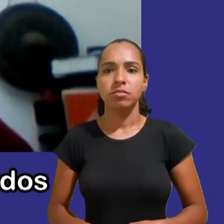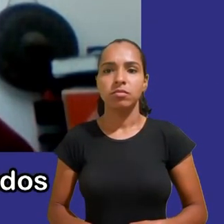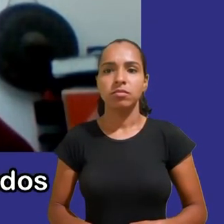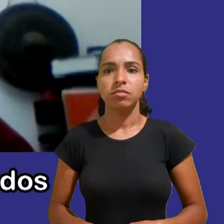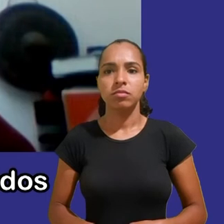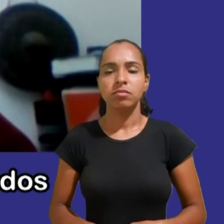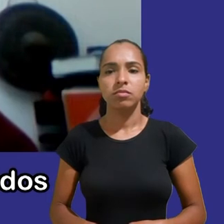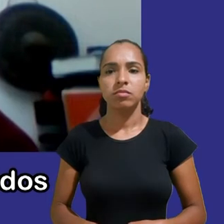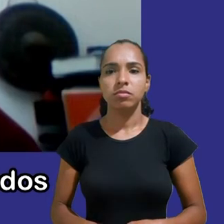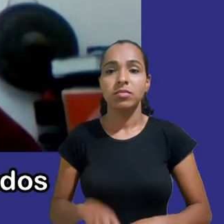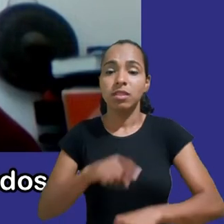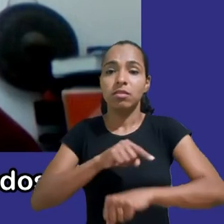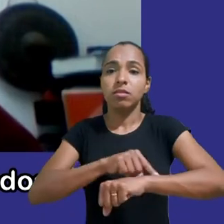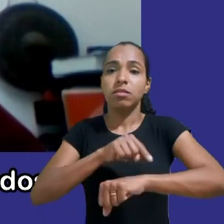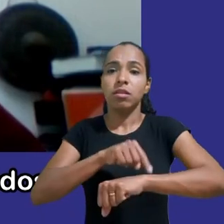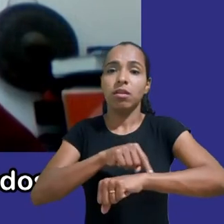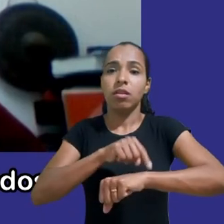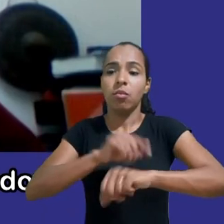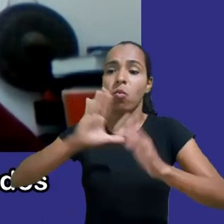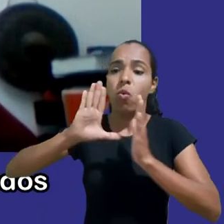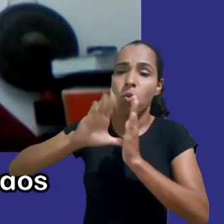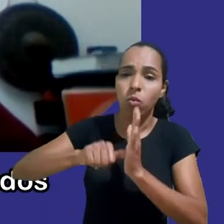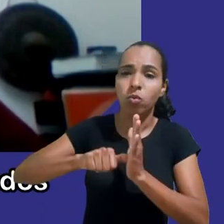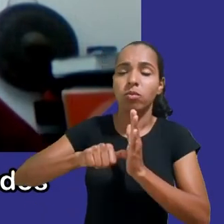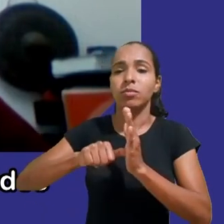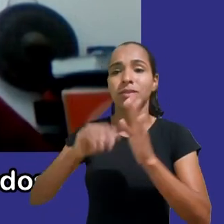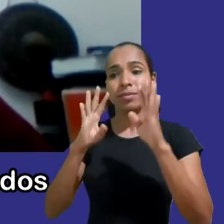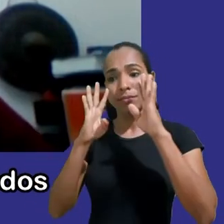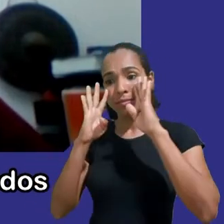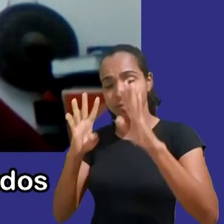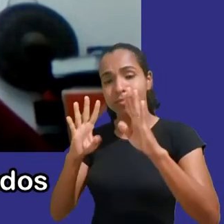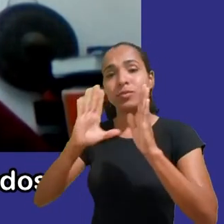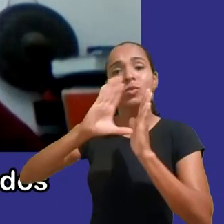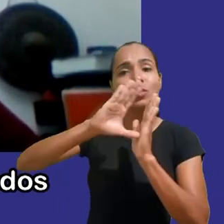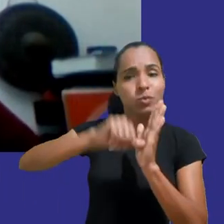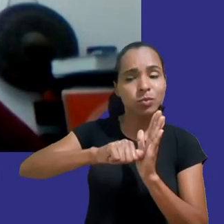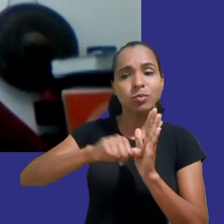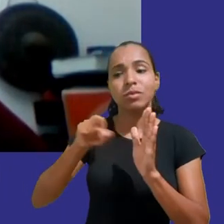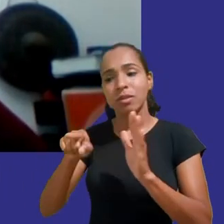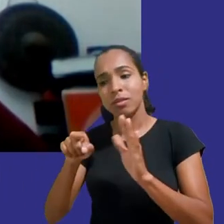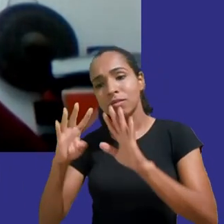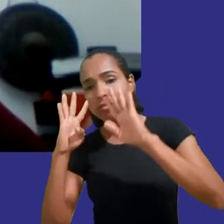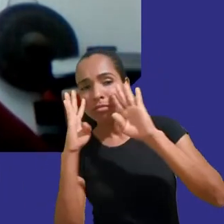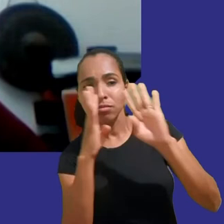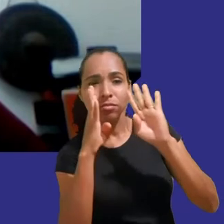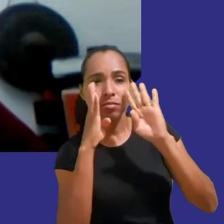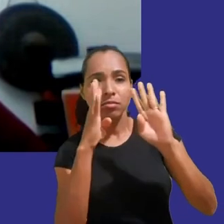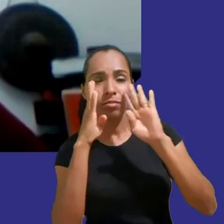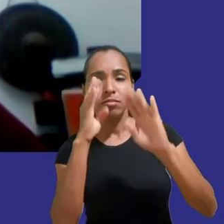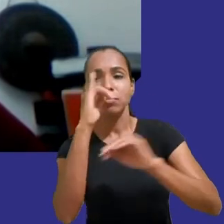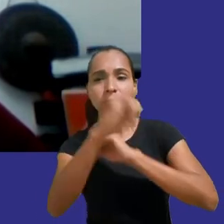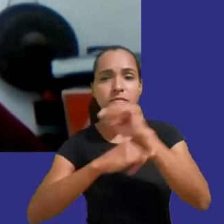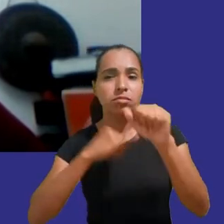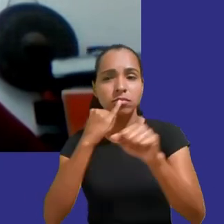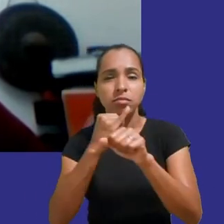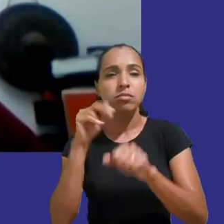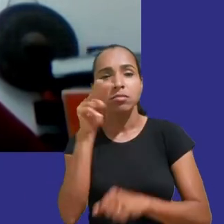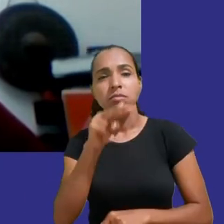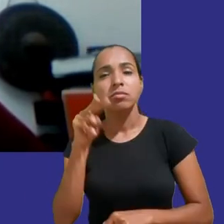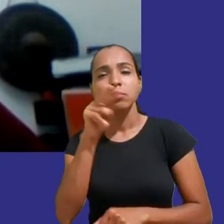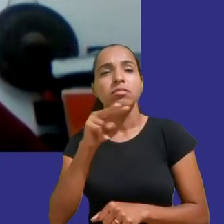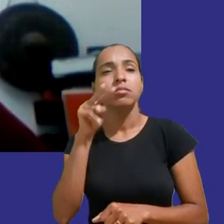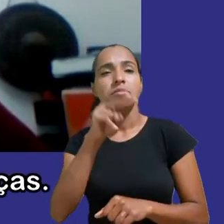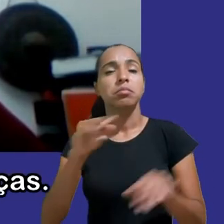and often by providing them media and material that is not just kind of not